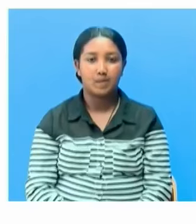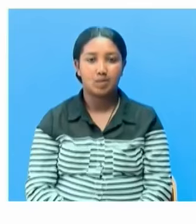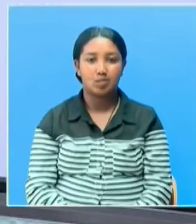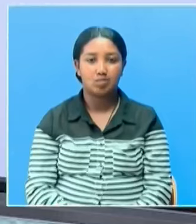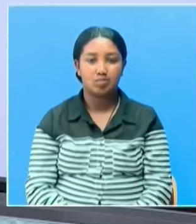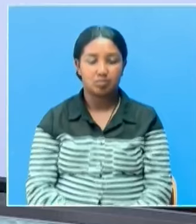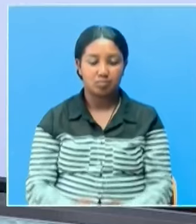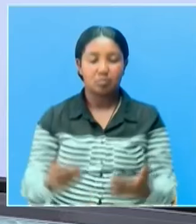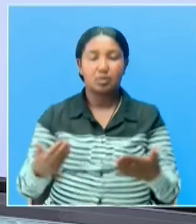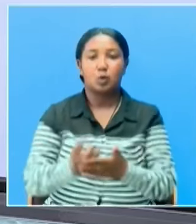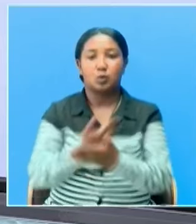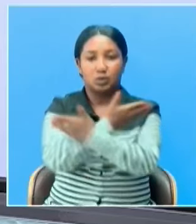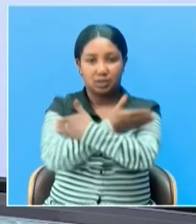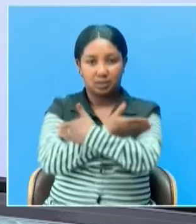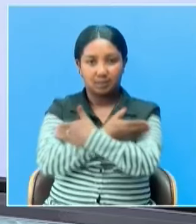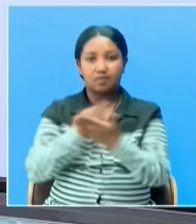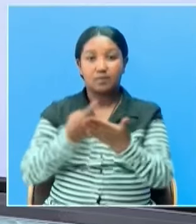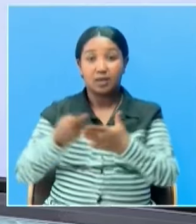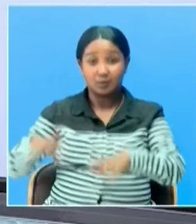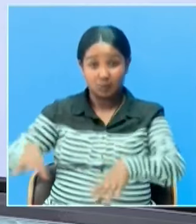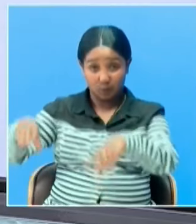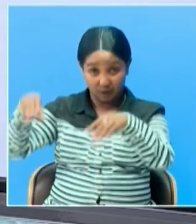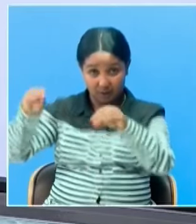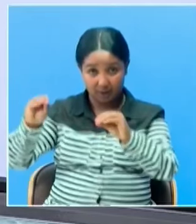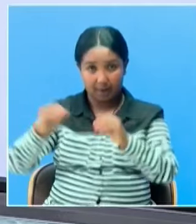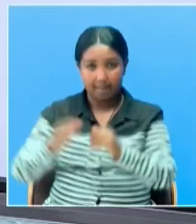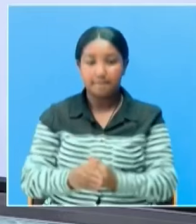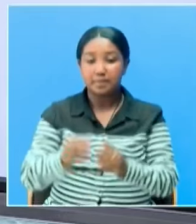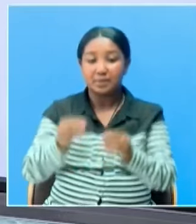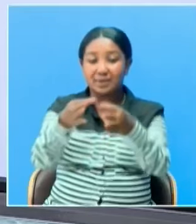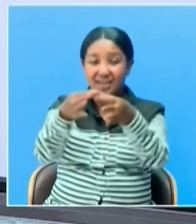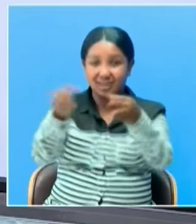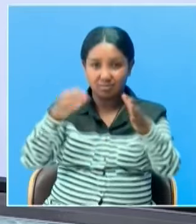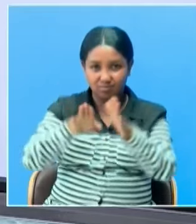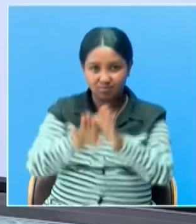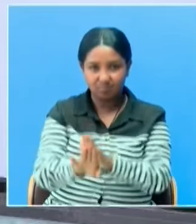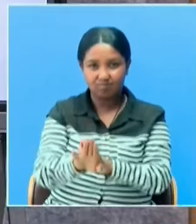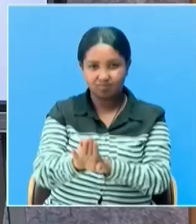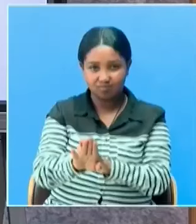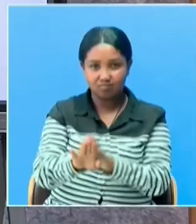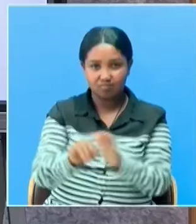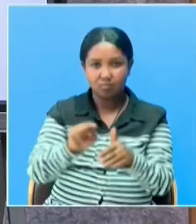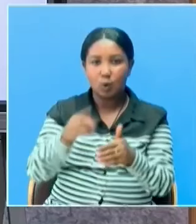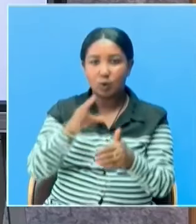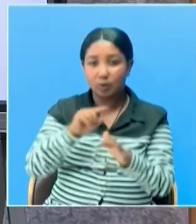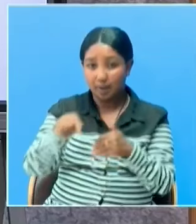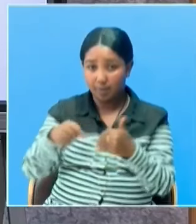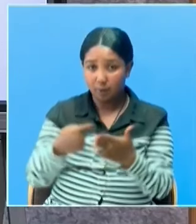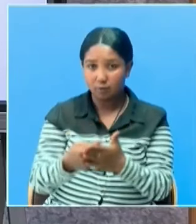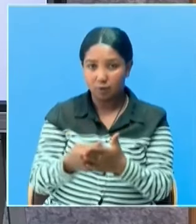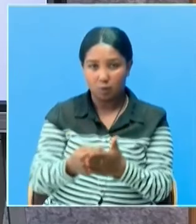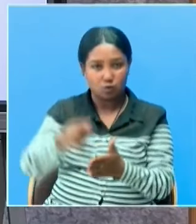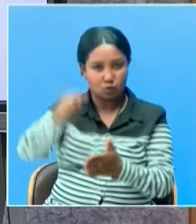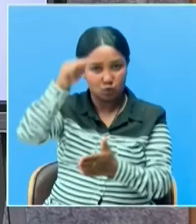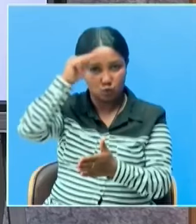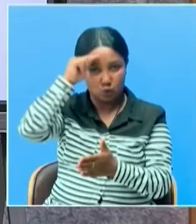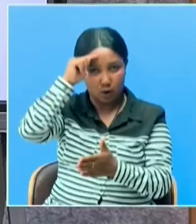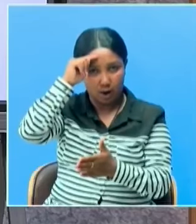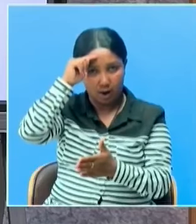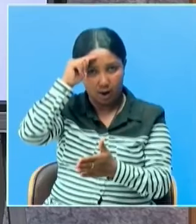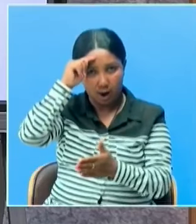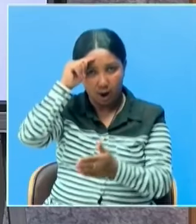A new t-shirt. Here, student, in this sentence, this we're talking about Tola. And also here